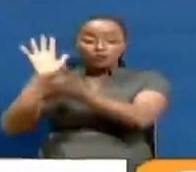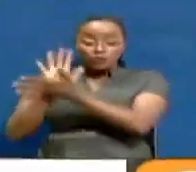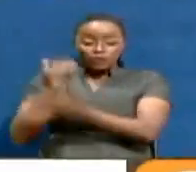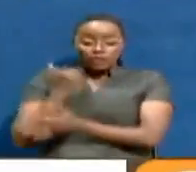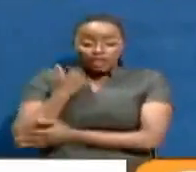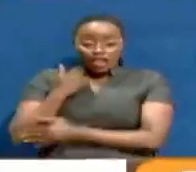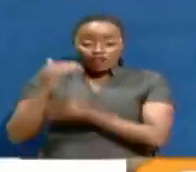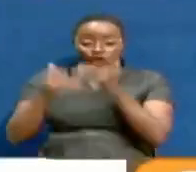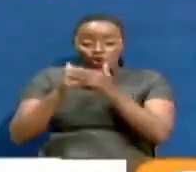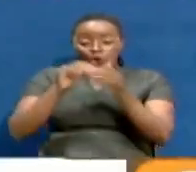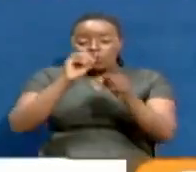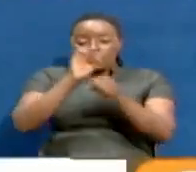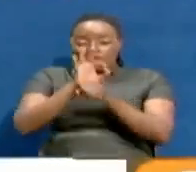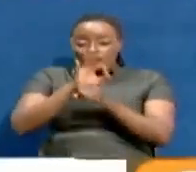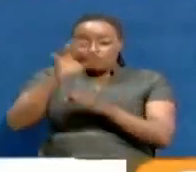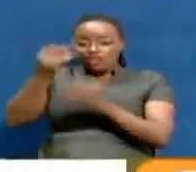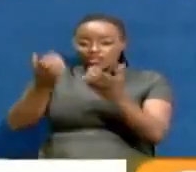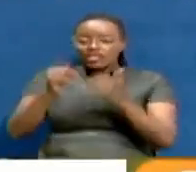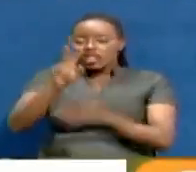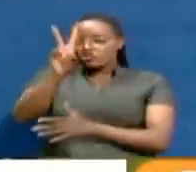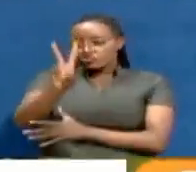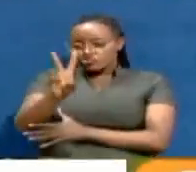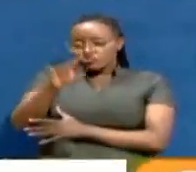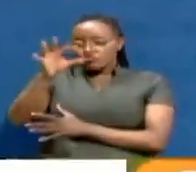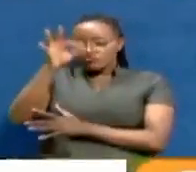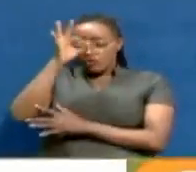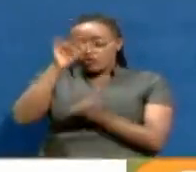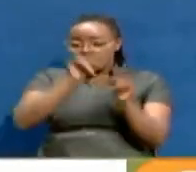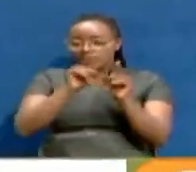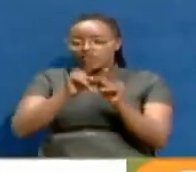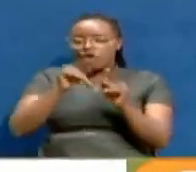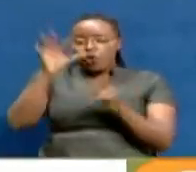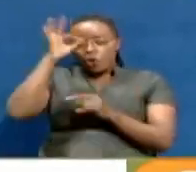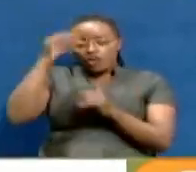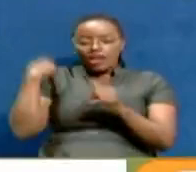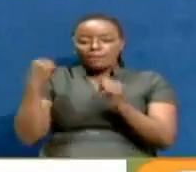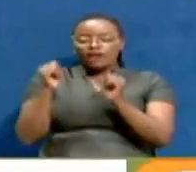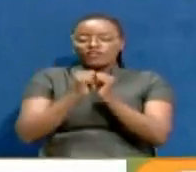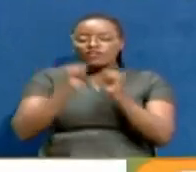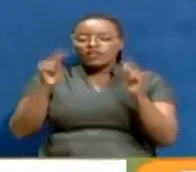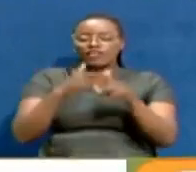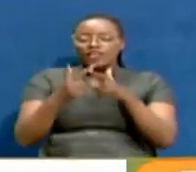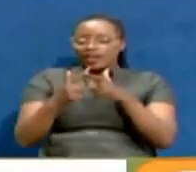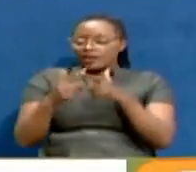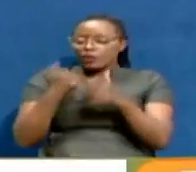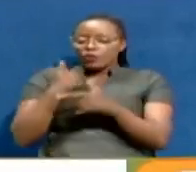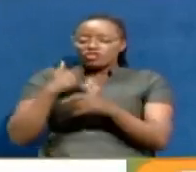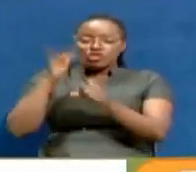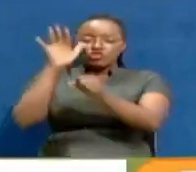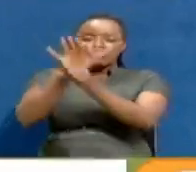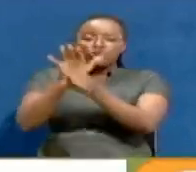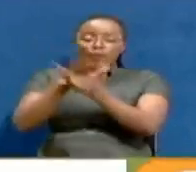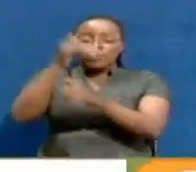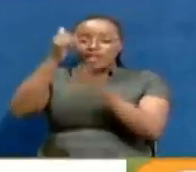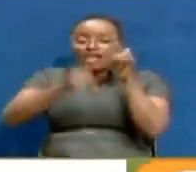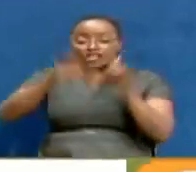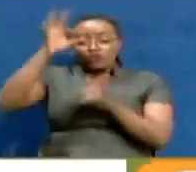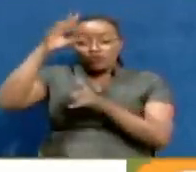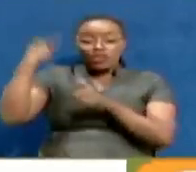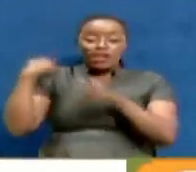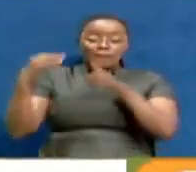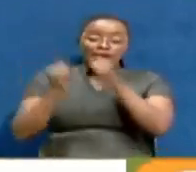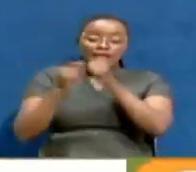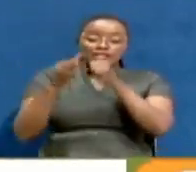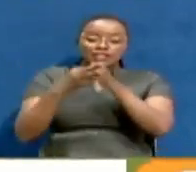13 and 14. He needed two birdies to survive. Caught one at hole number 15, then pressure got the better of him at the last hole, number